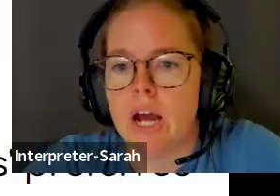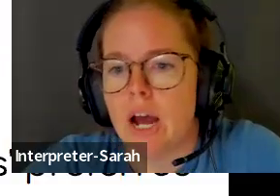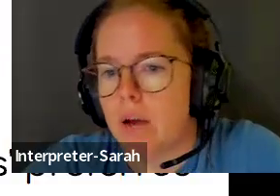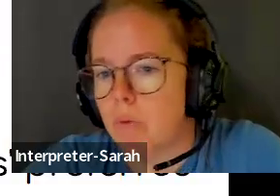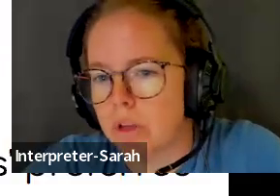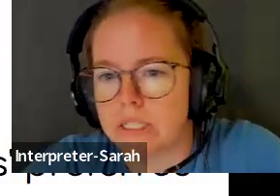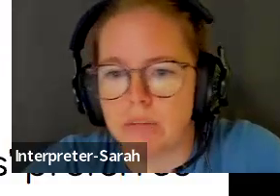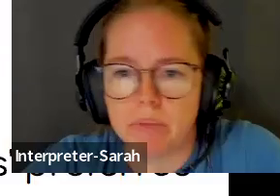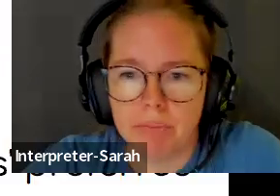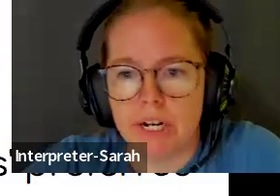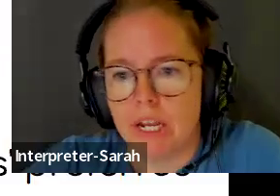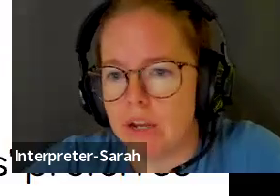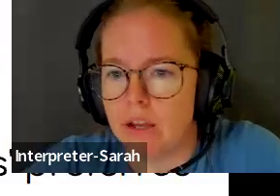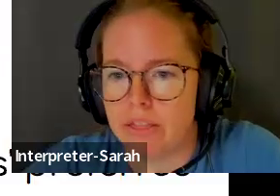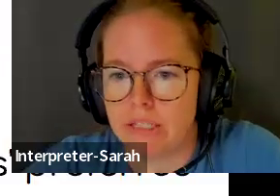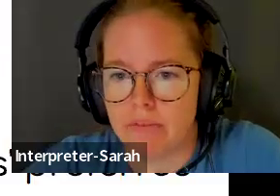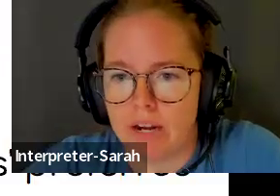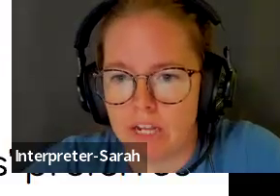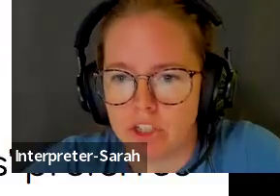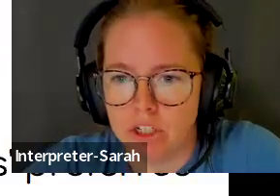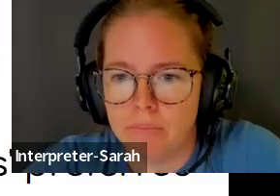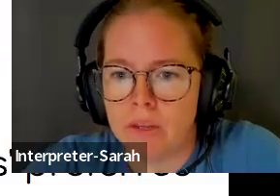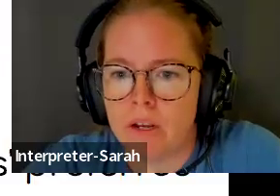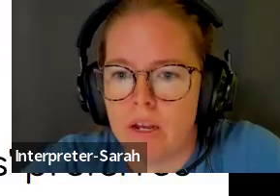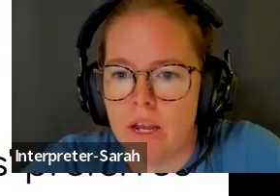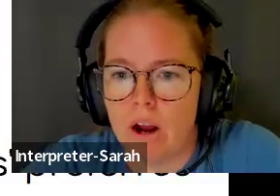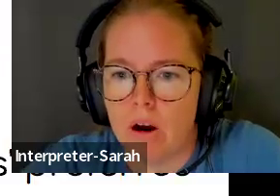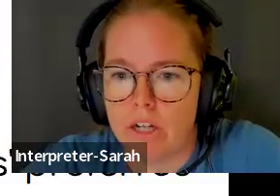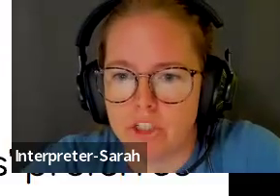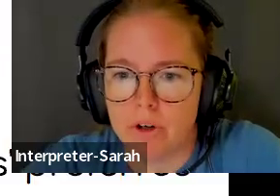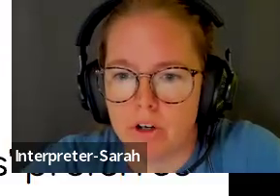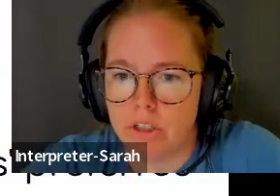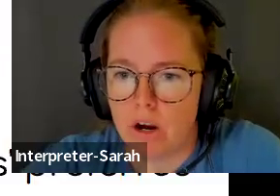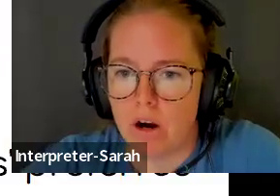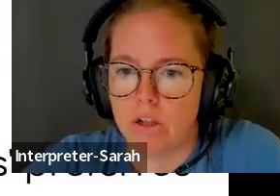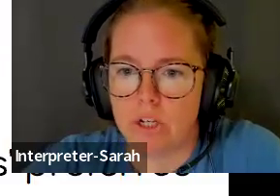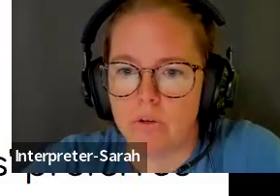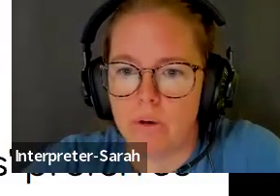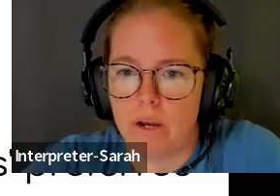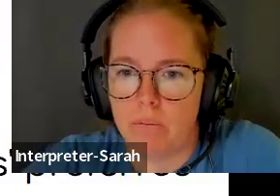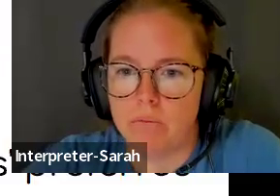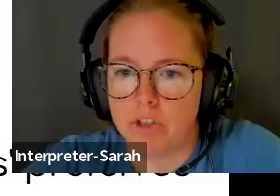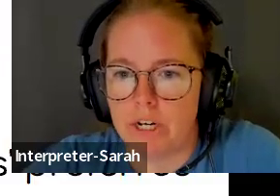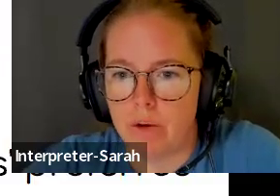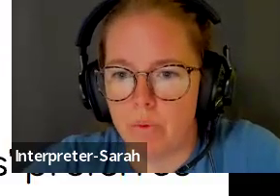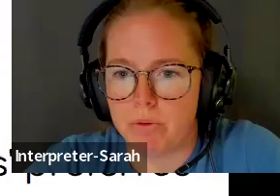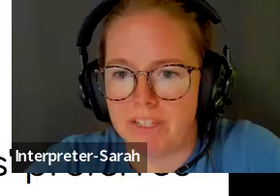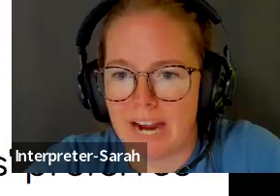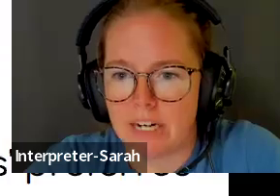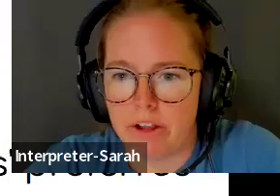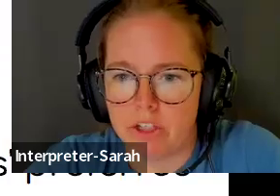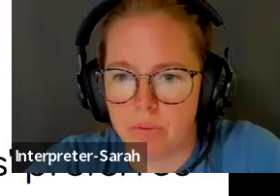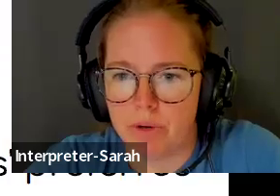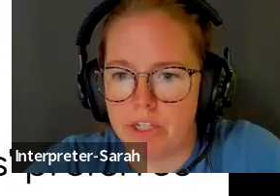English, oralism, lip reading, and things of that nature. And our interpreters are also trained and equipped